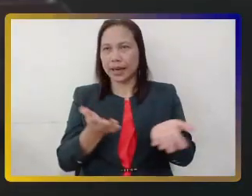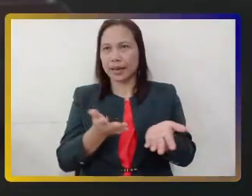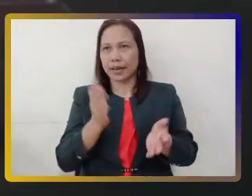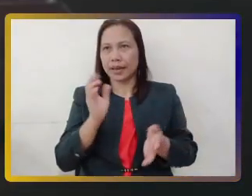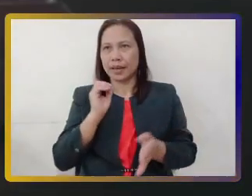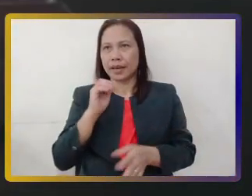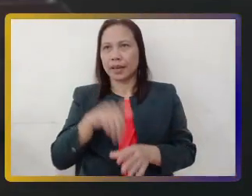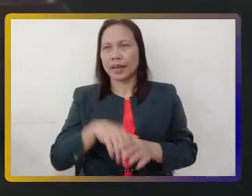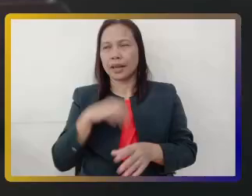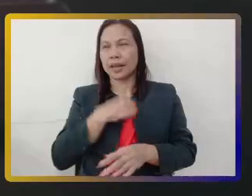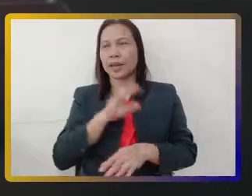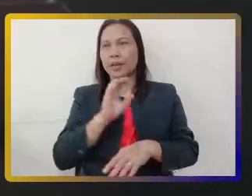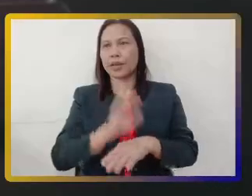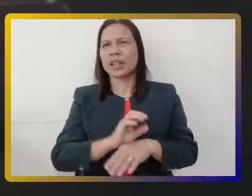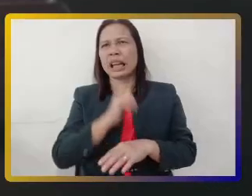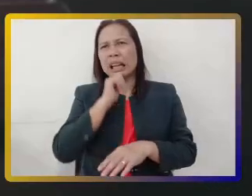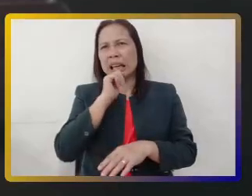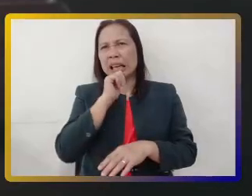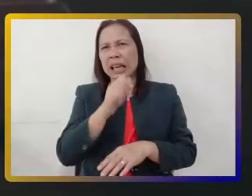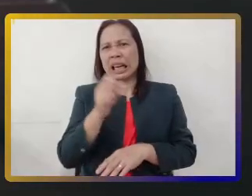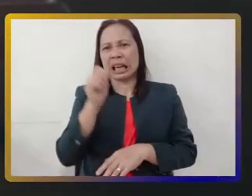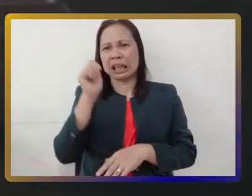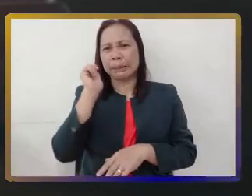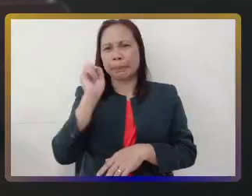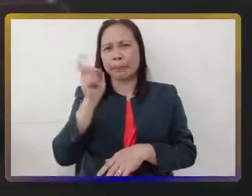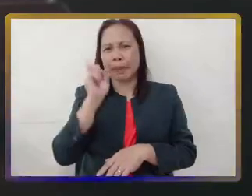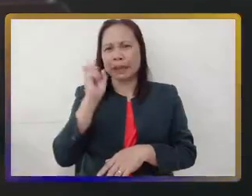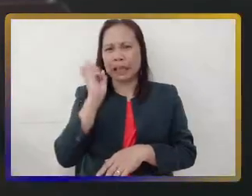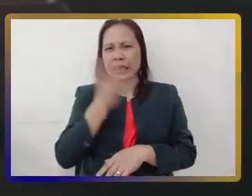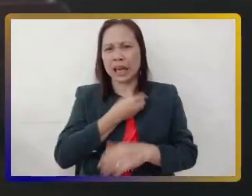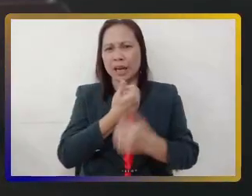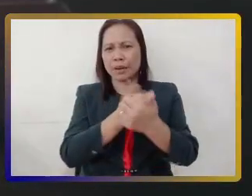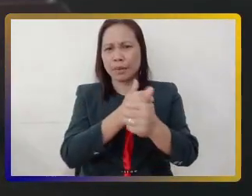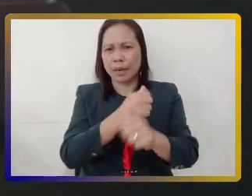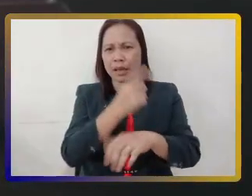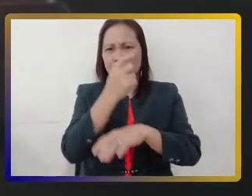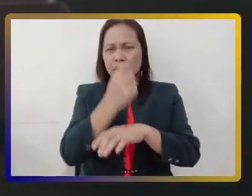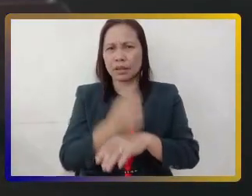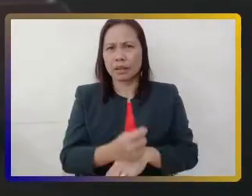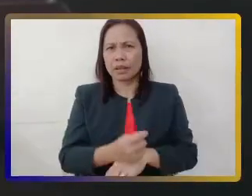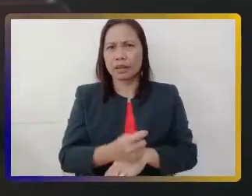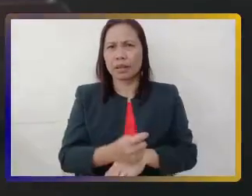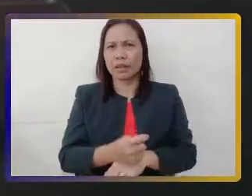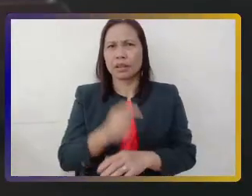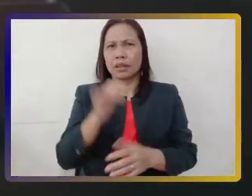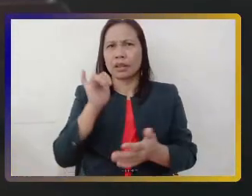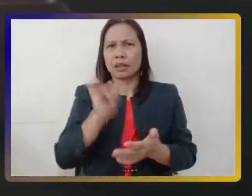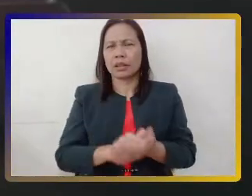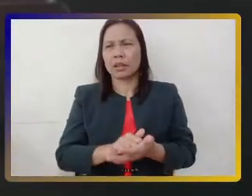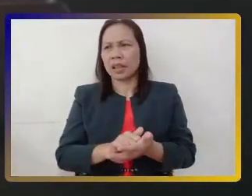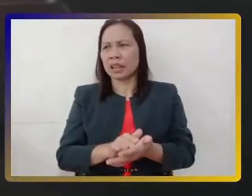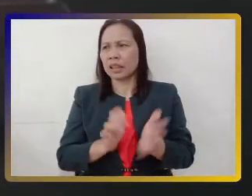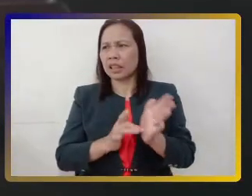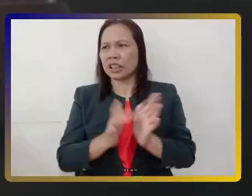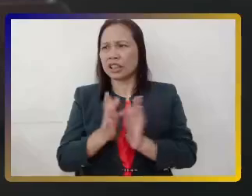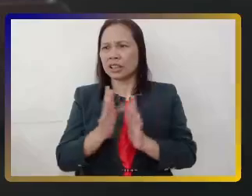Christ traditional trend brand of christianity